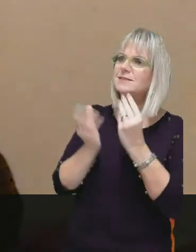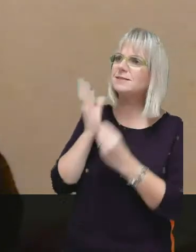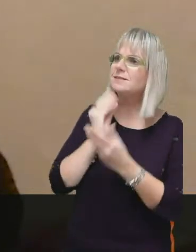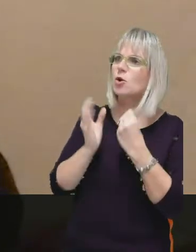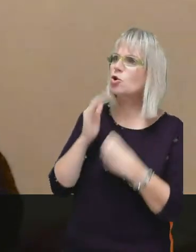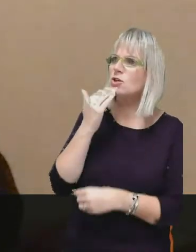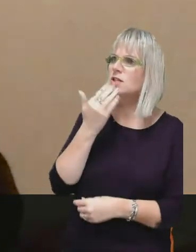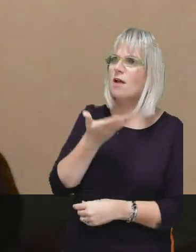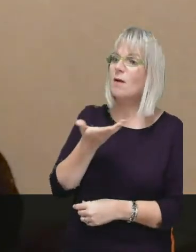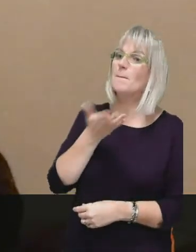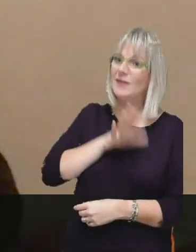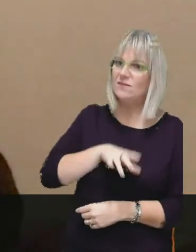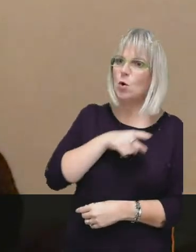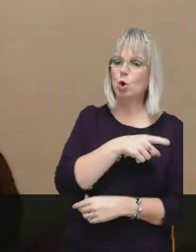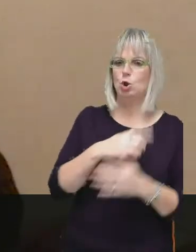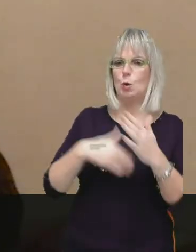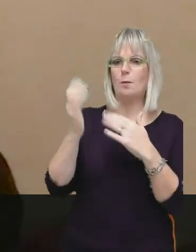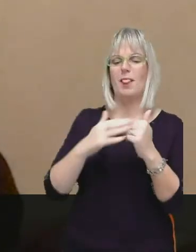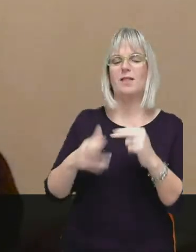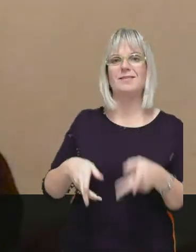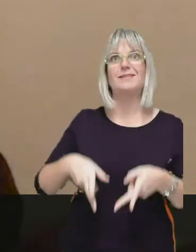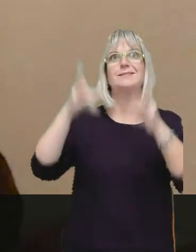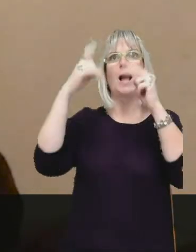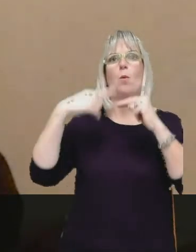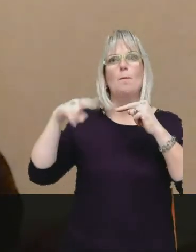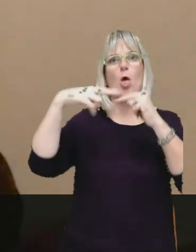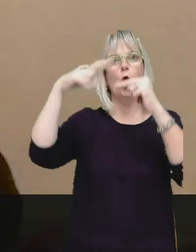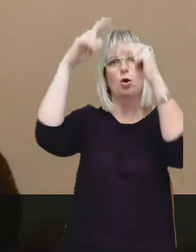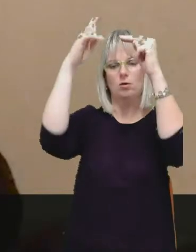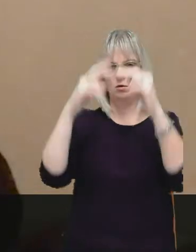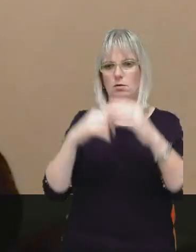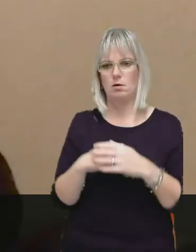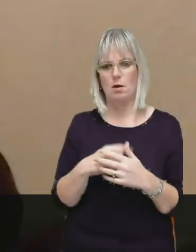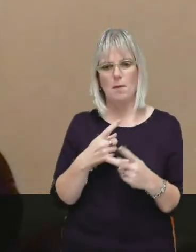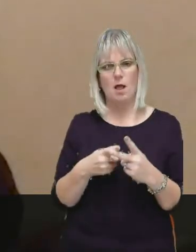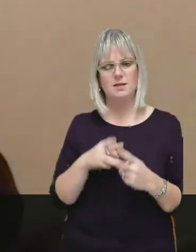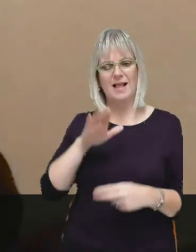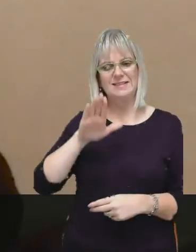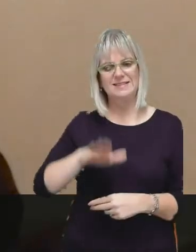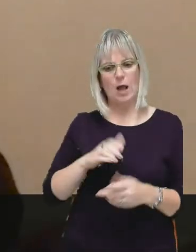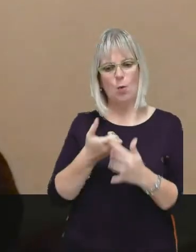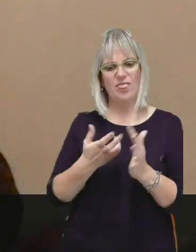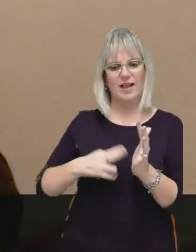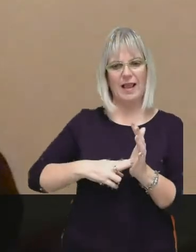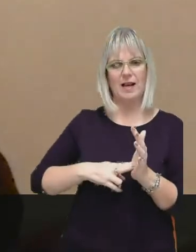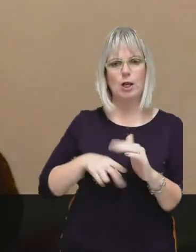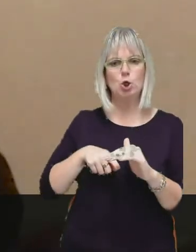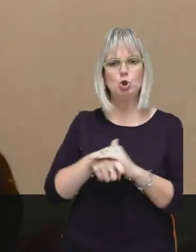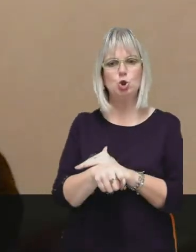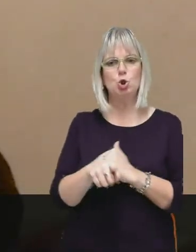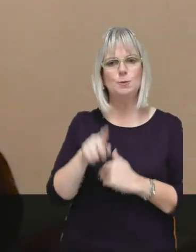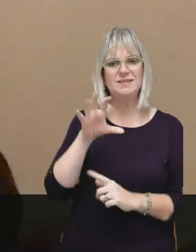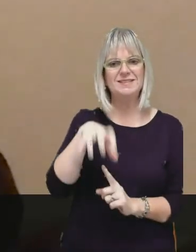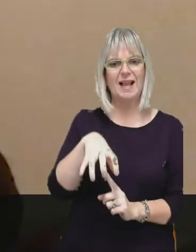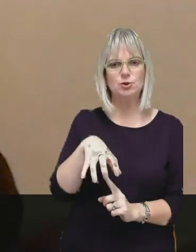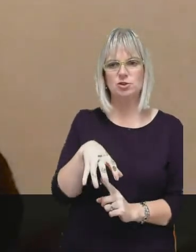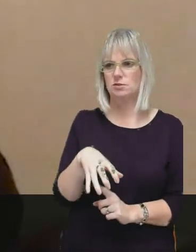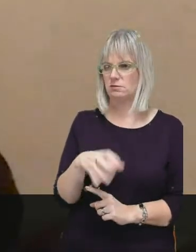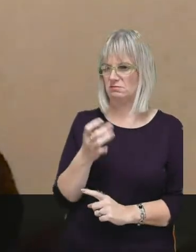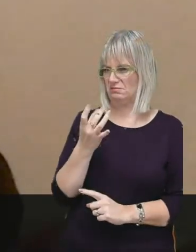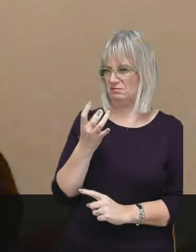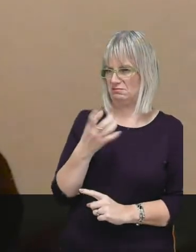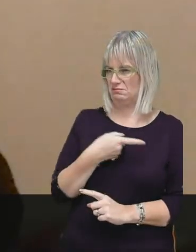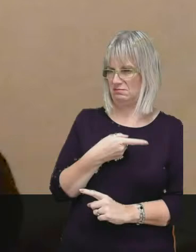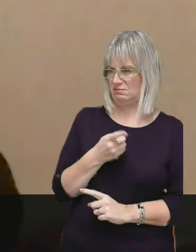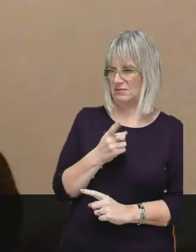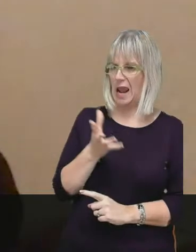And I'd also refer you to the South Kent Tube Station TfL development. There's been little listening and lots of trying to